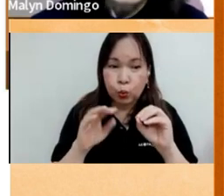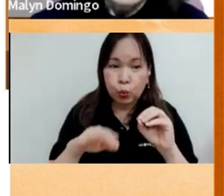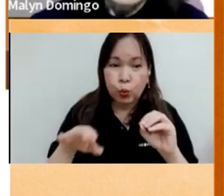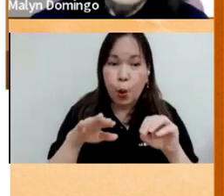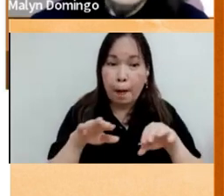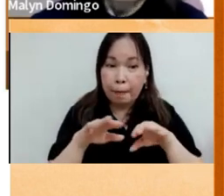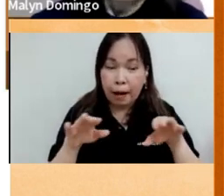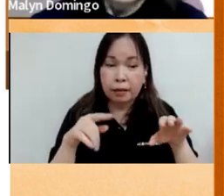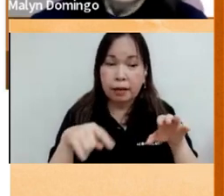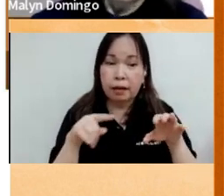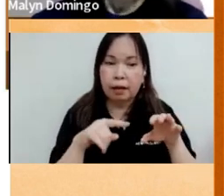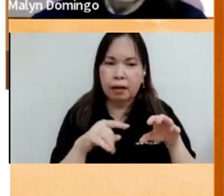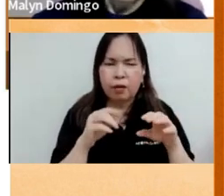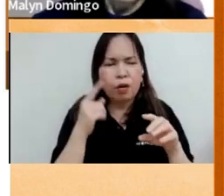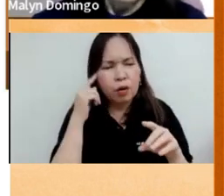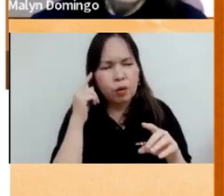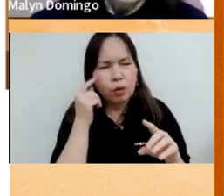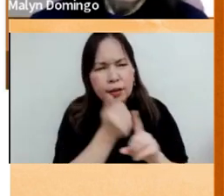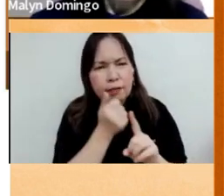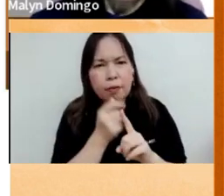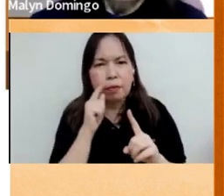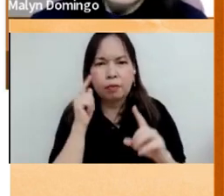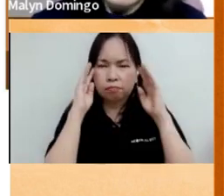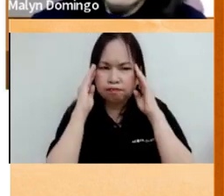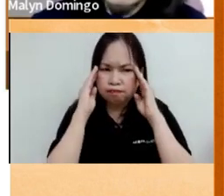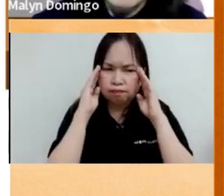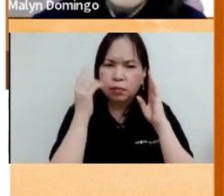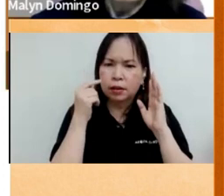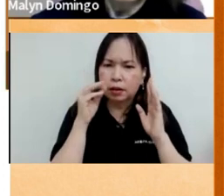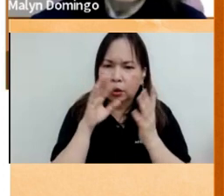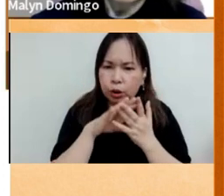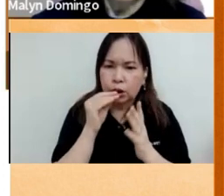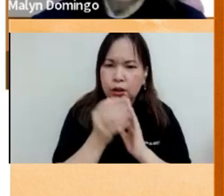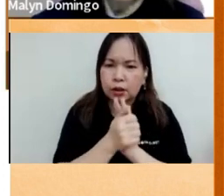anxiety and teaches them skills to